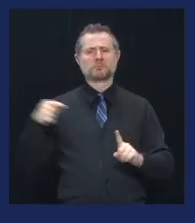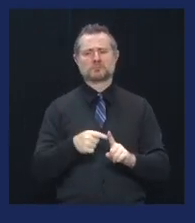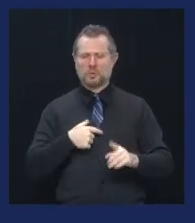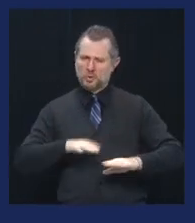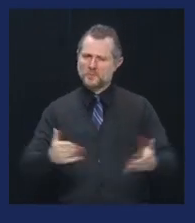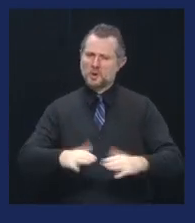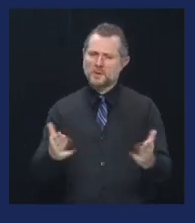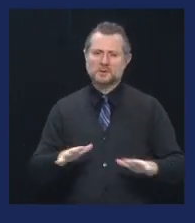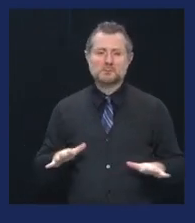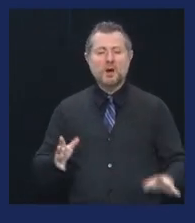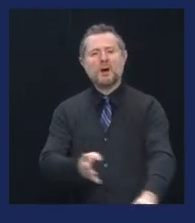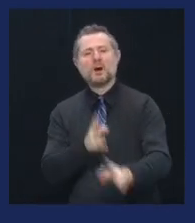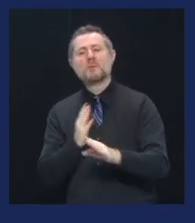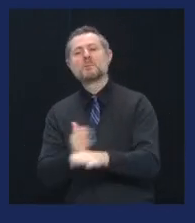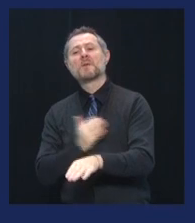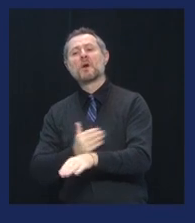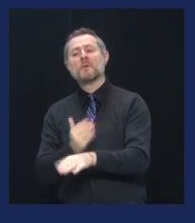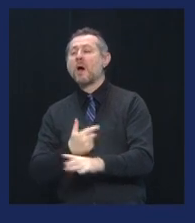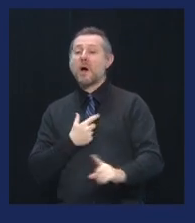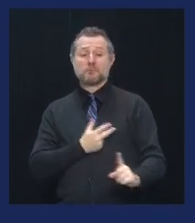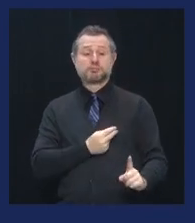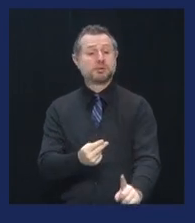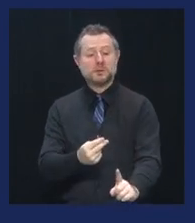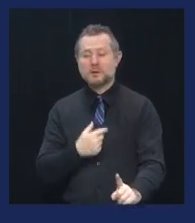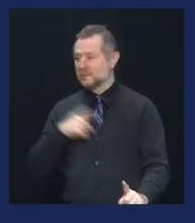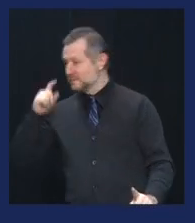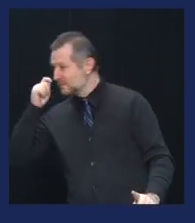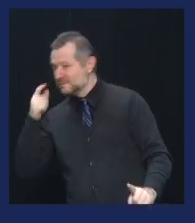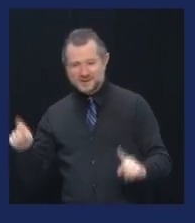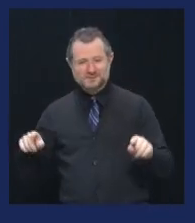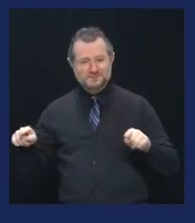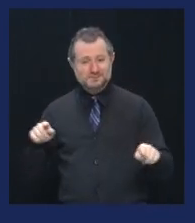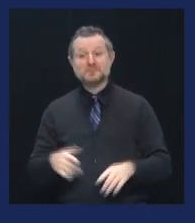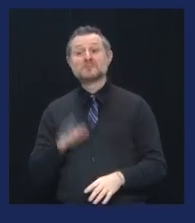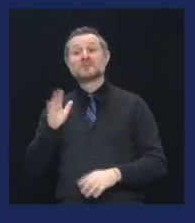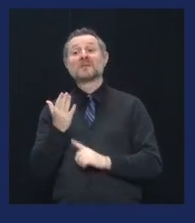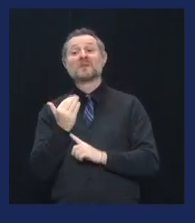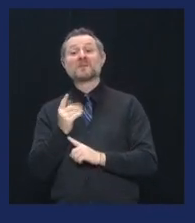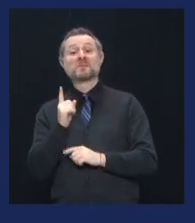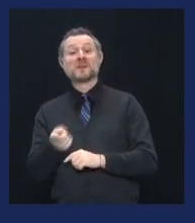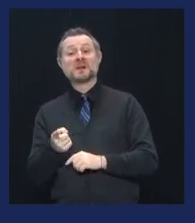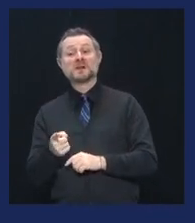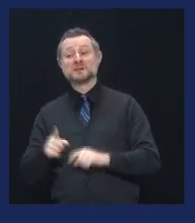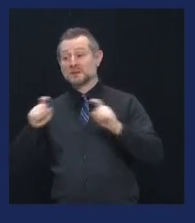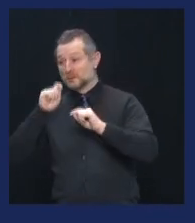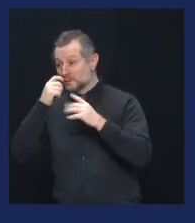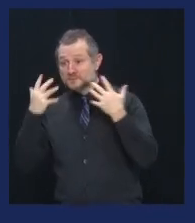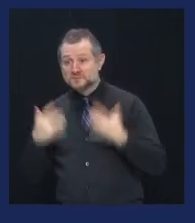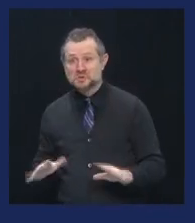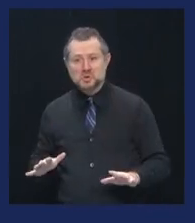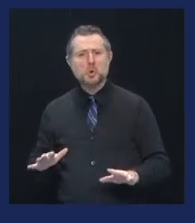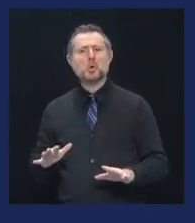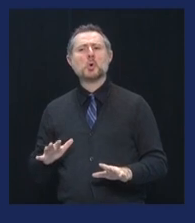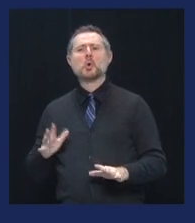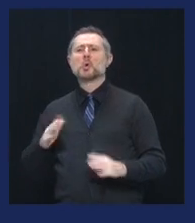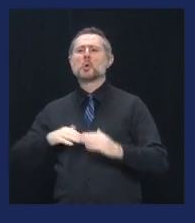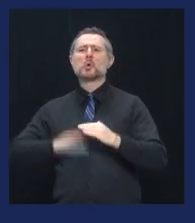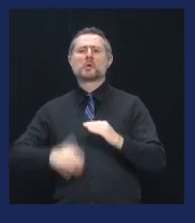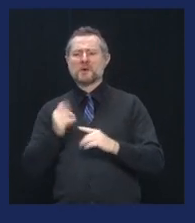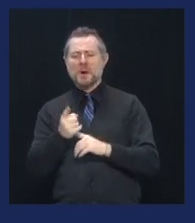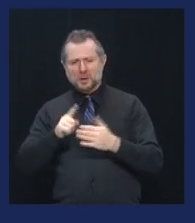mass. Rapid testing poses great possibilities. It can be completed in as little as 15